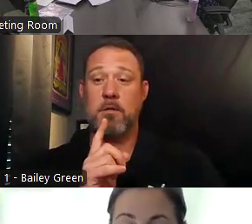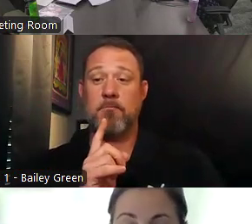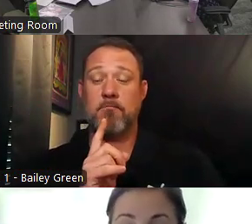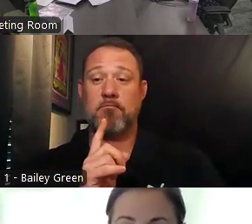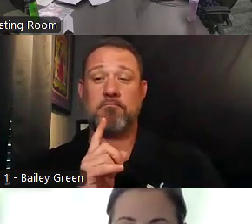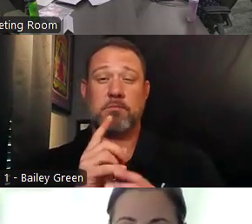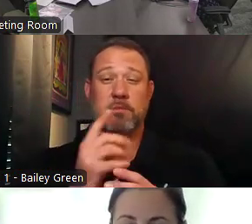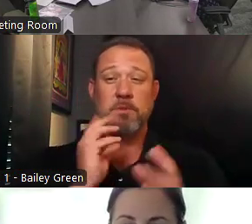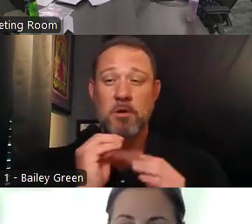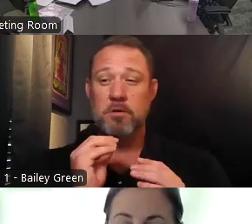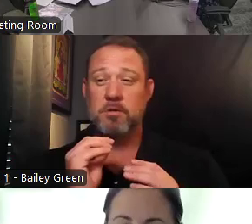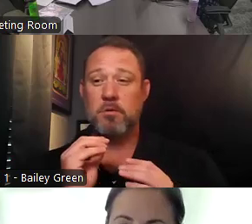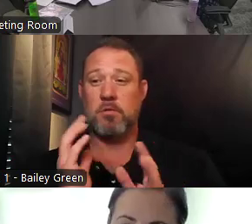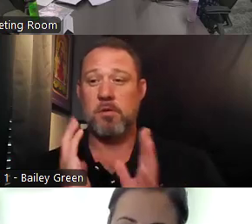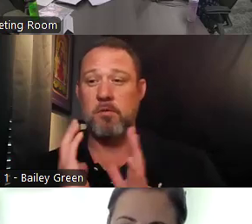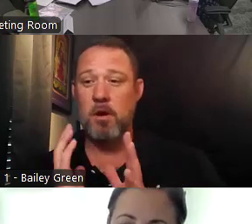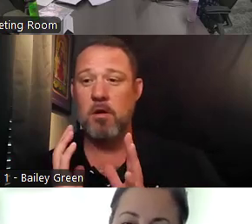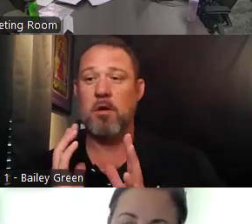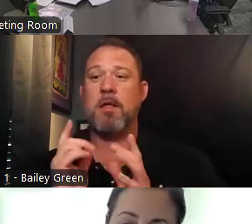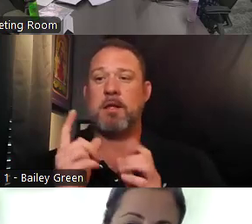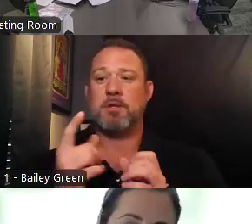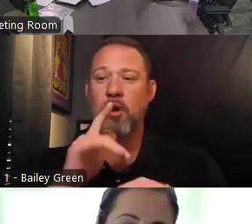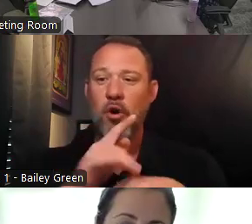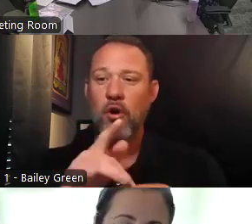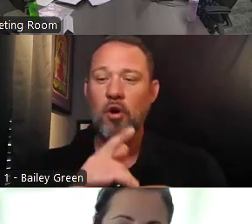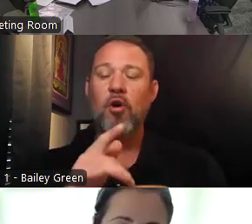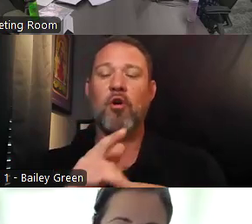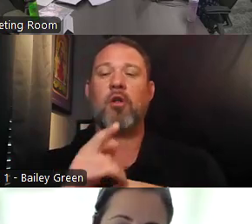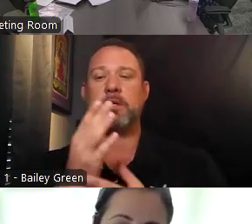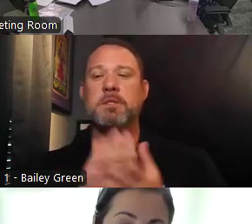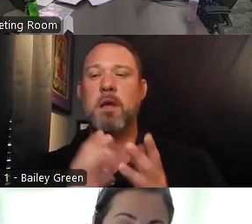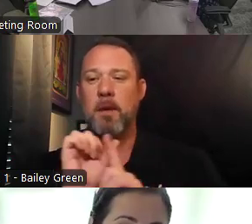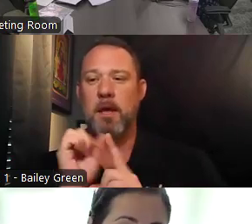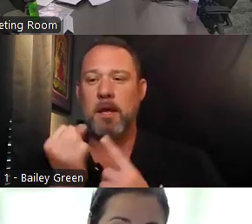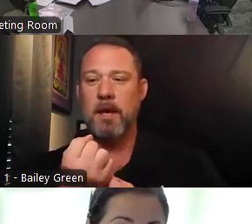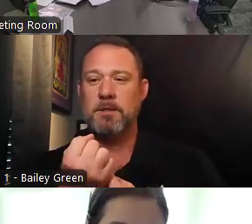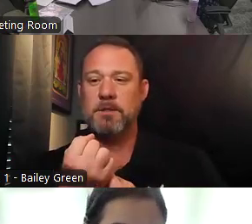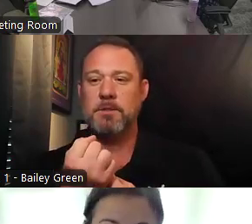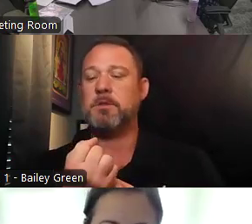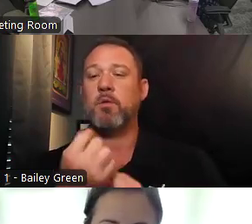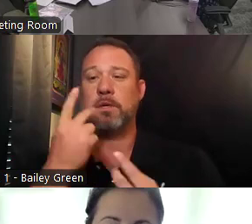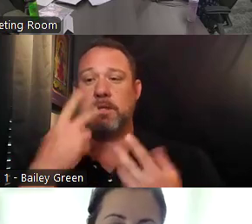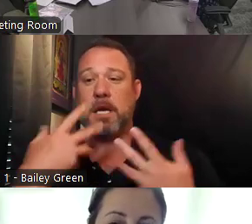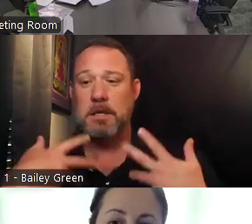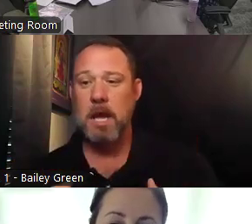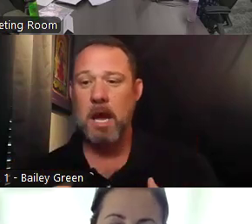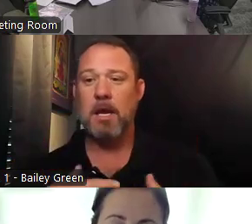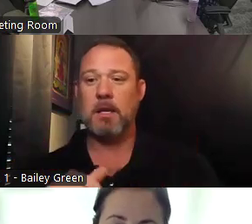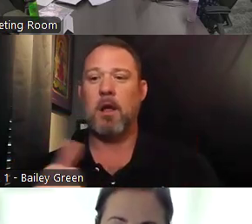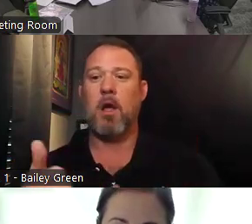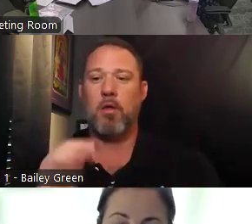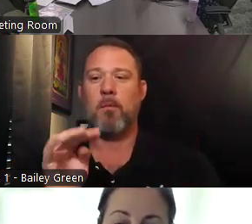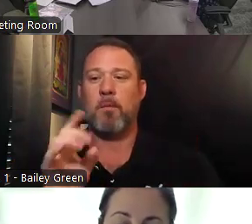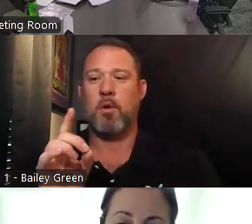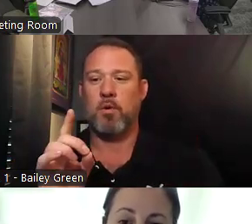that is predating or that we see in earlier stages, just like in some cases we're seeing in anxiety and other mood disorders